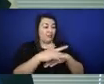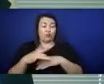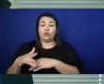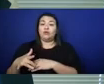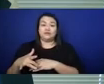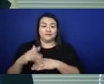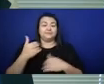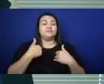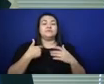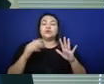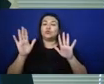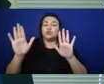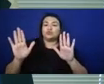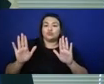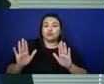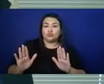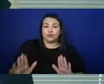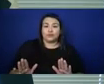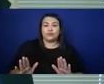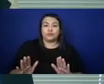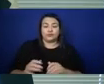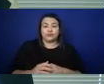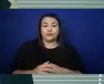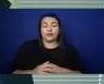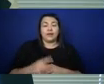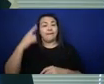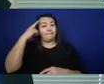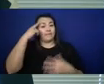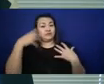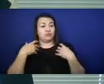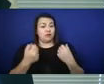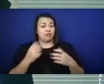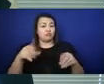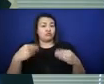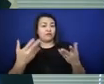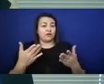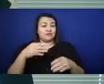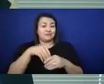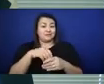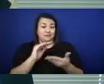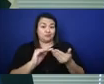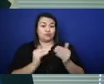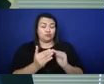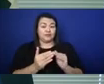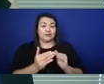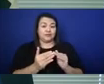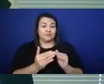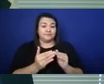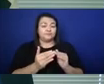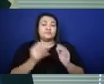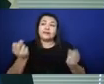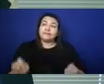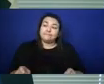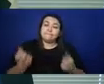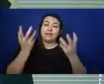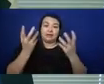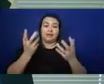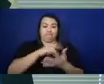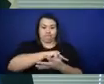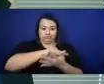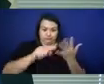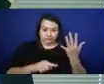had a specific town hall meeting for mental health to try to connect El Pasoans with